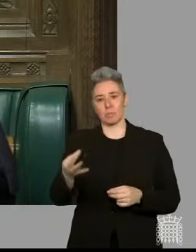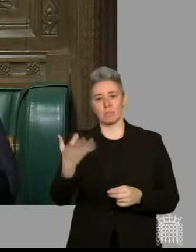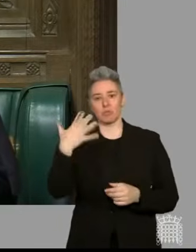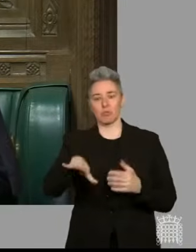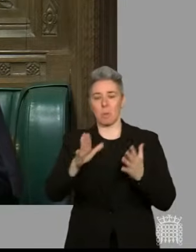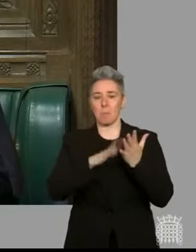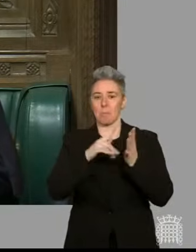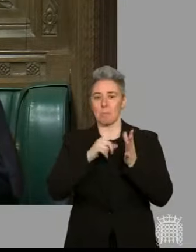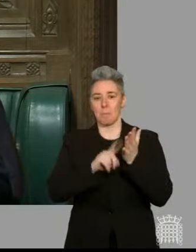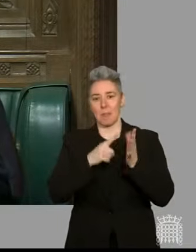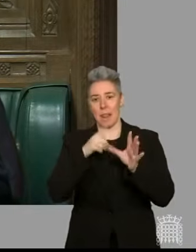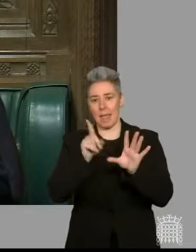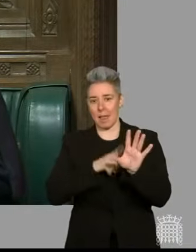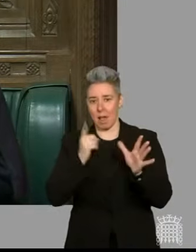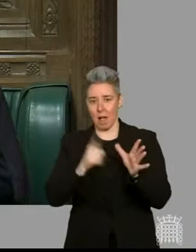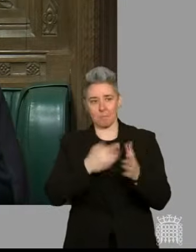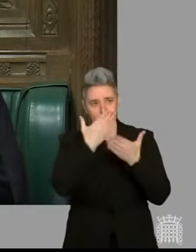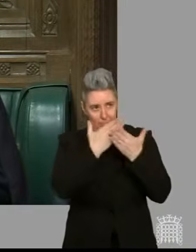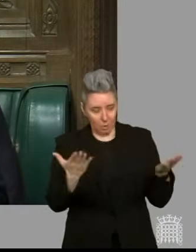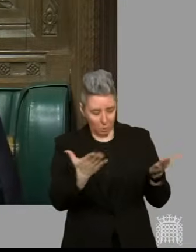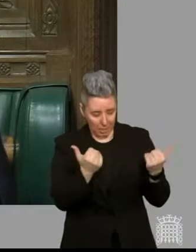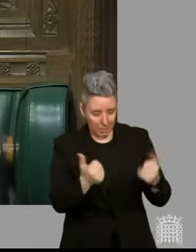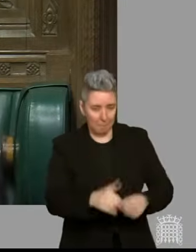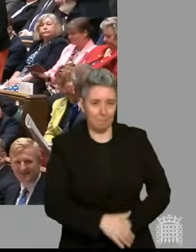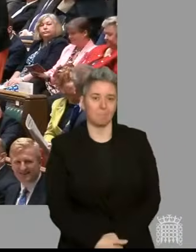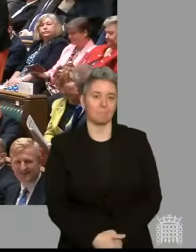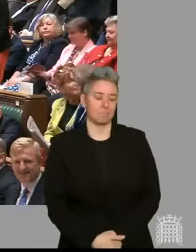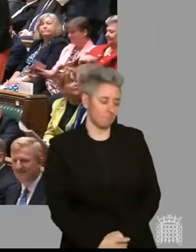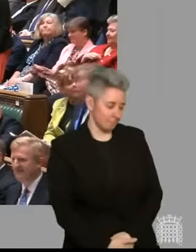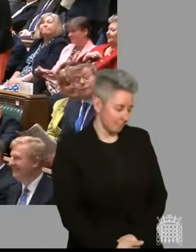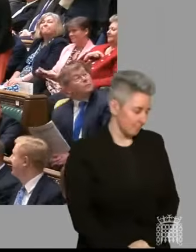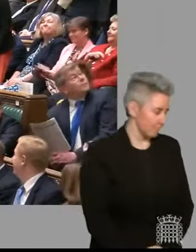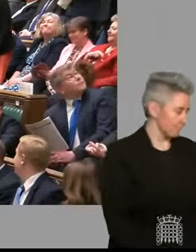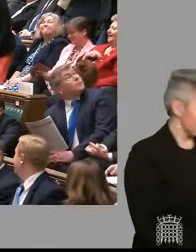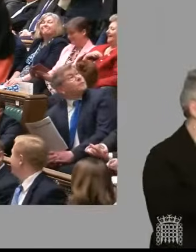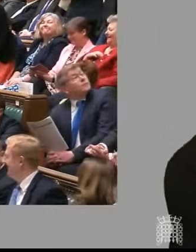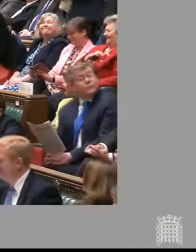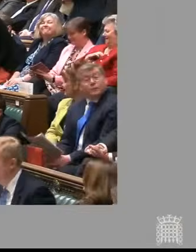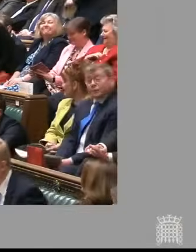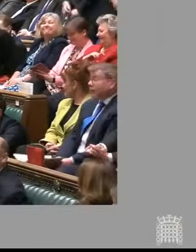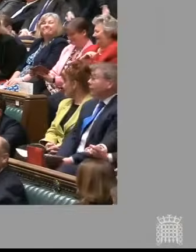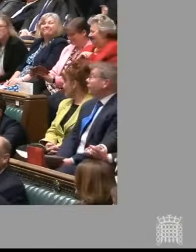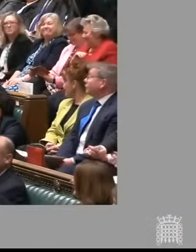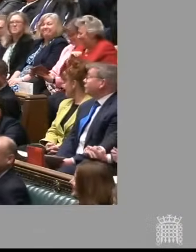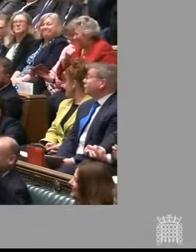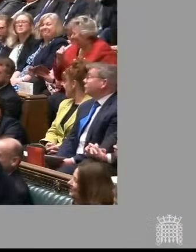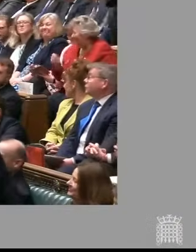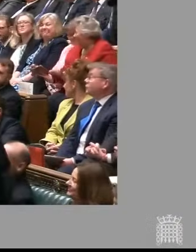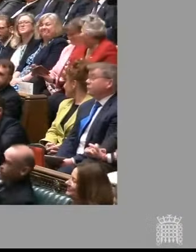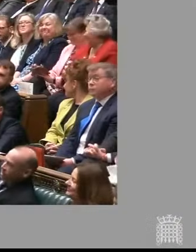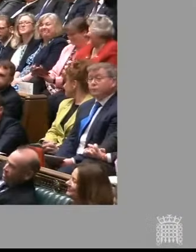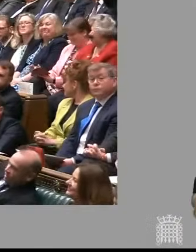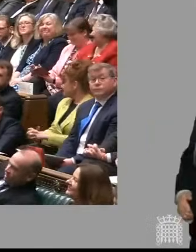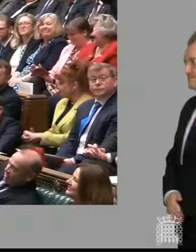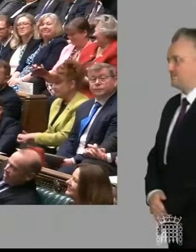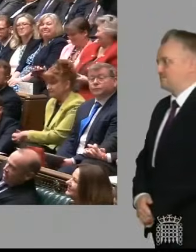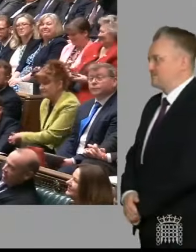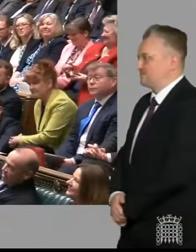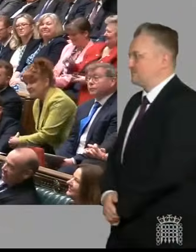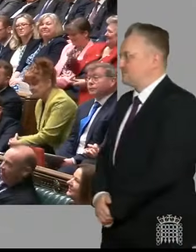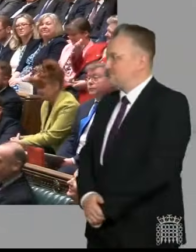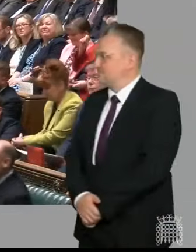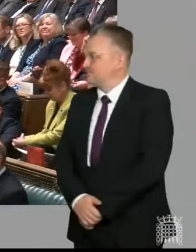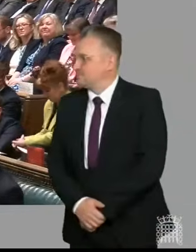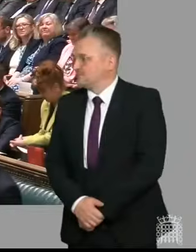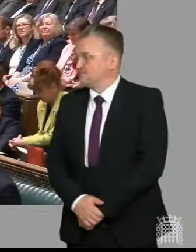We now come to Prime Minister's questions. Jonathan Gullis. Number 1, Mr. Speaker. Deputy Prime Minister.